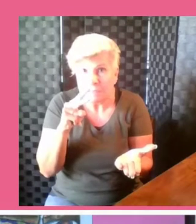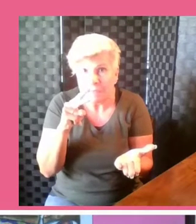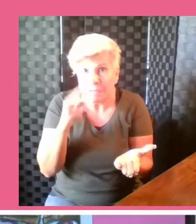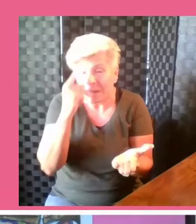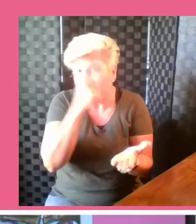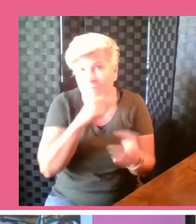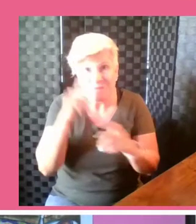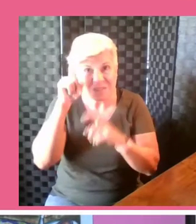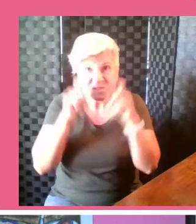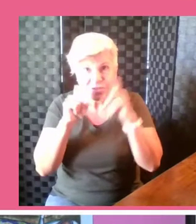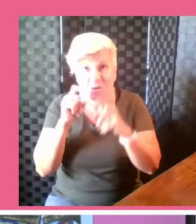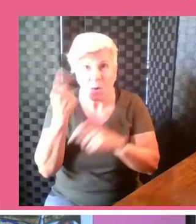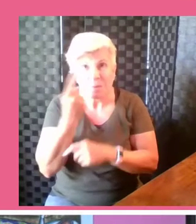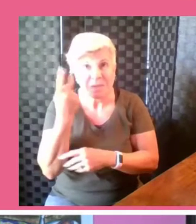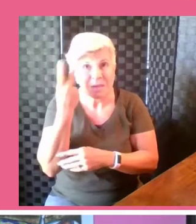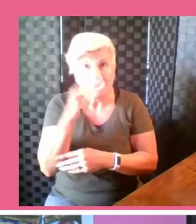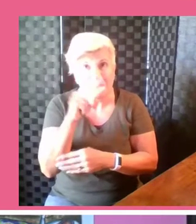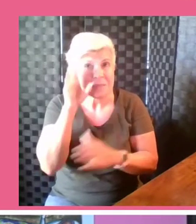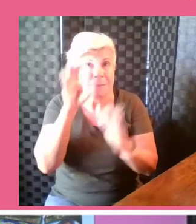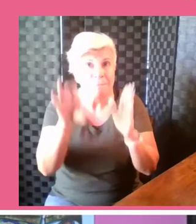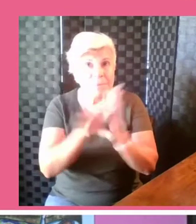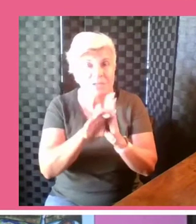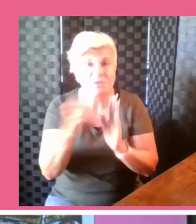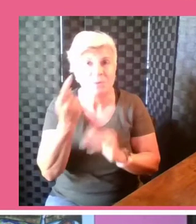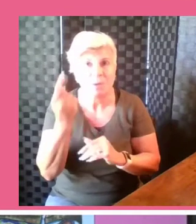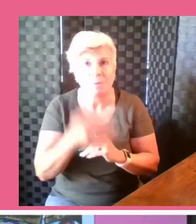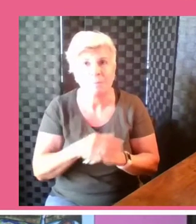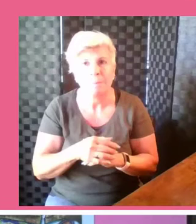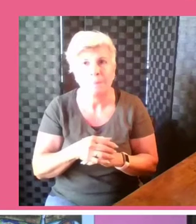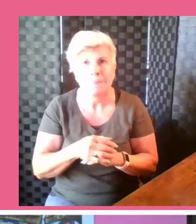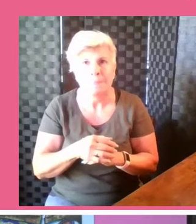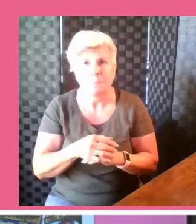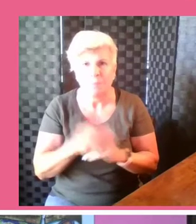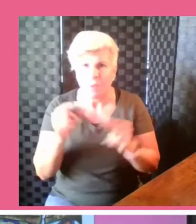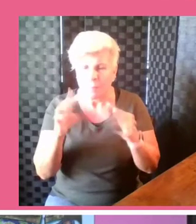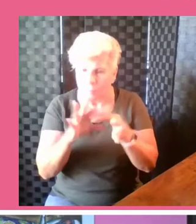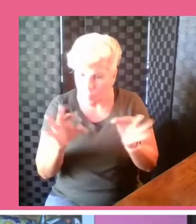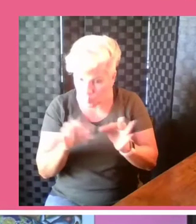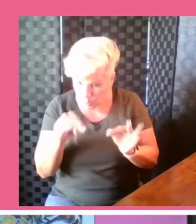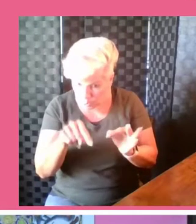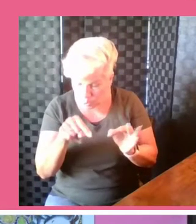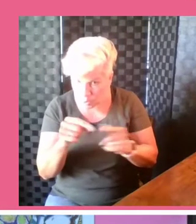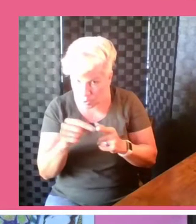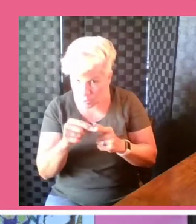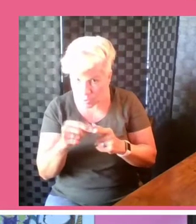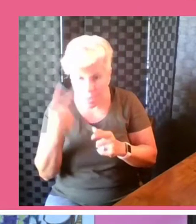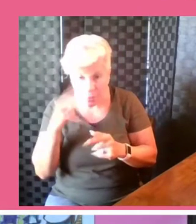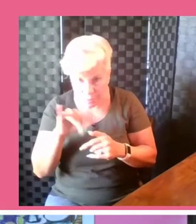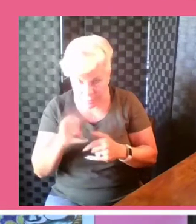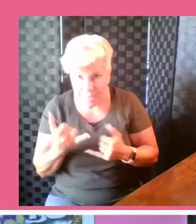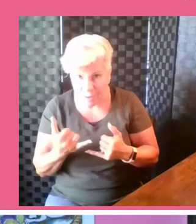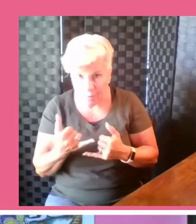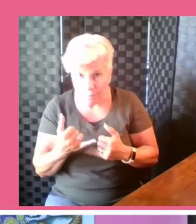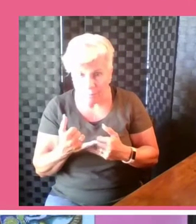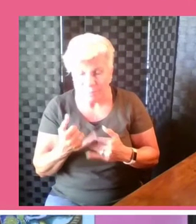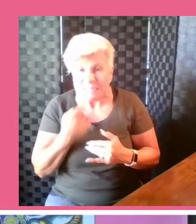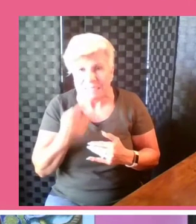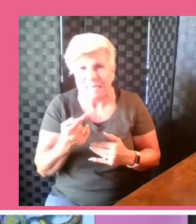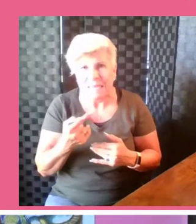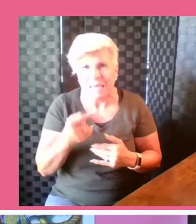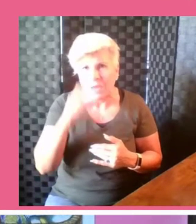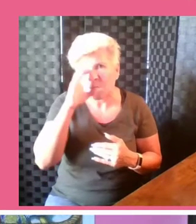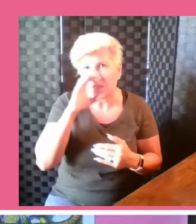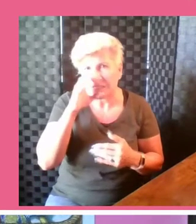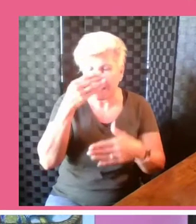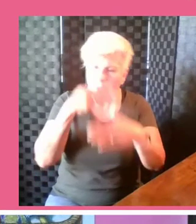facial expressions. I was just looking at the picture alone. And the words on the page I'm going to look at now, they say that